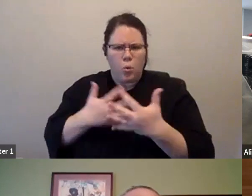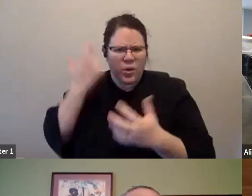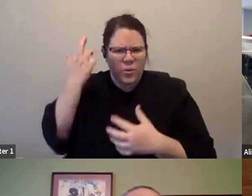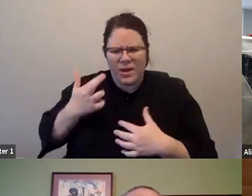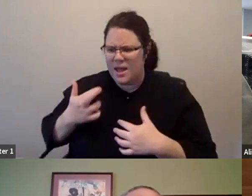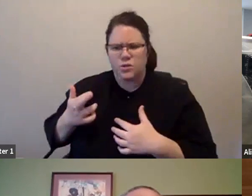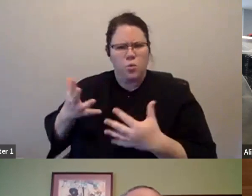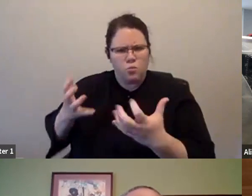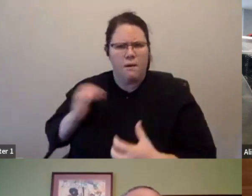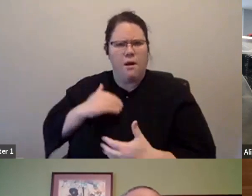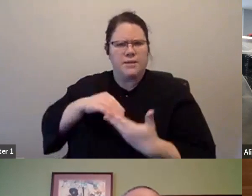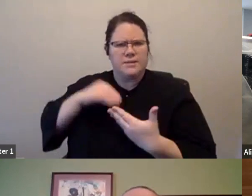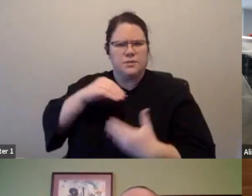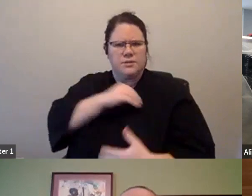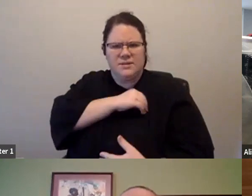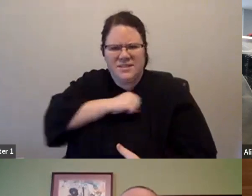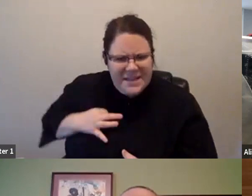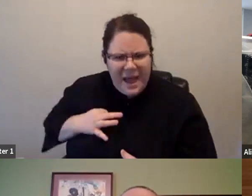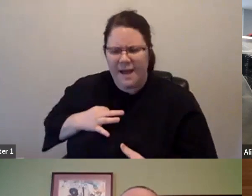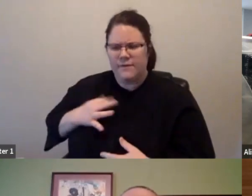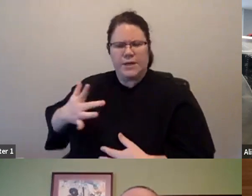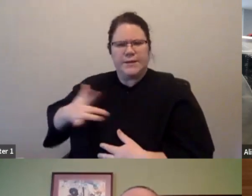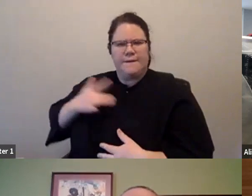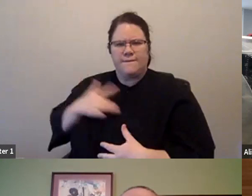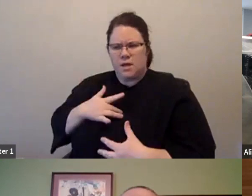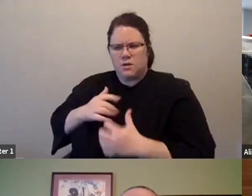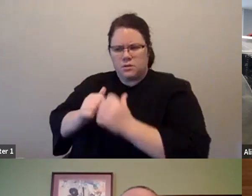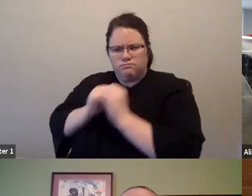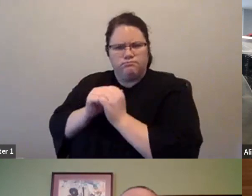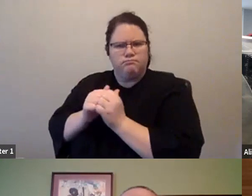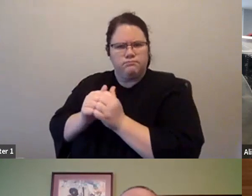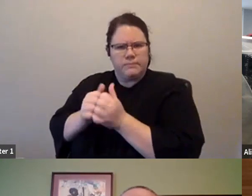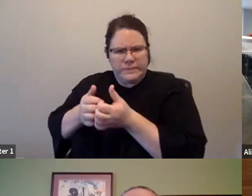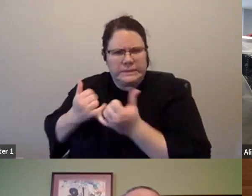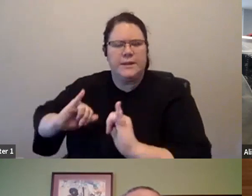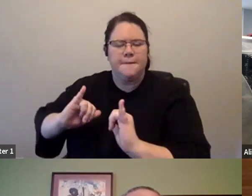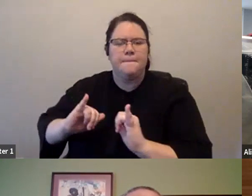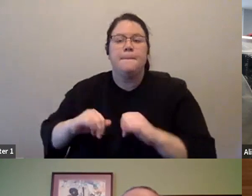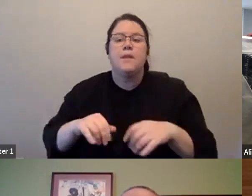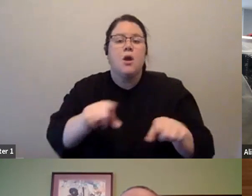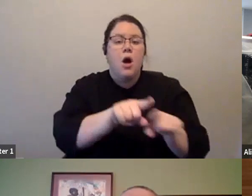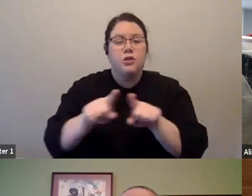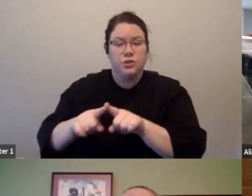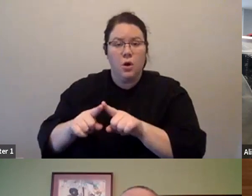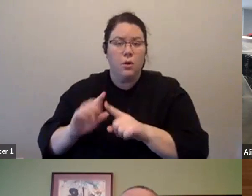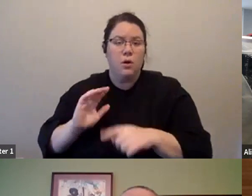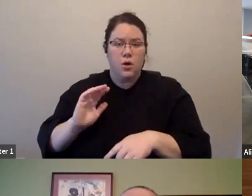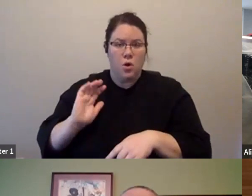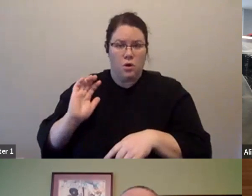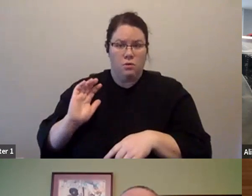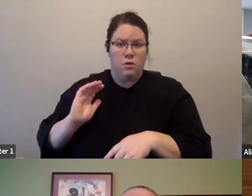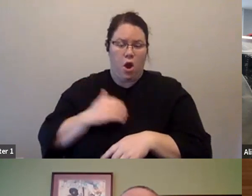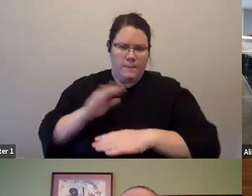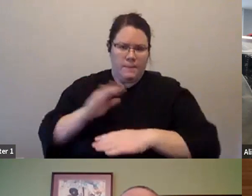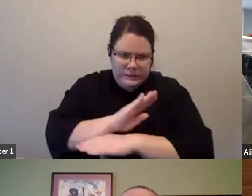efforts on what we were able to provide our employees internally. And then also externally as an organization, we announced and convened